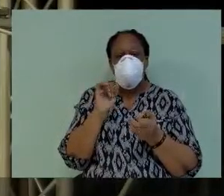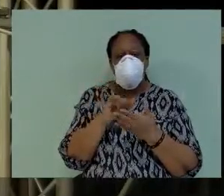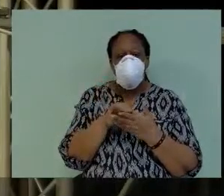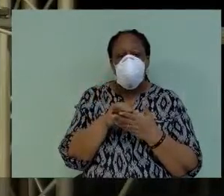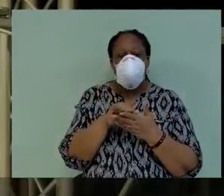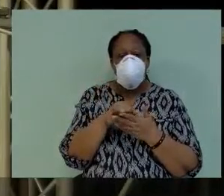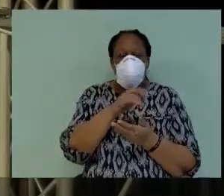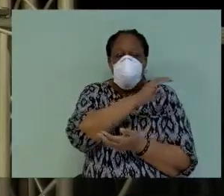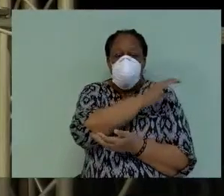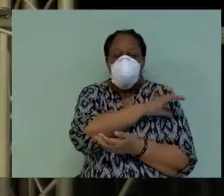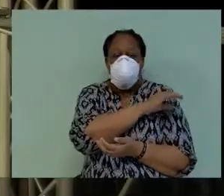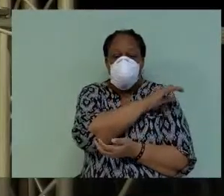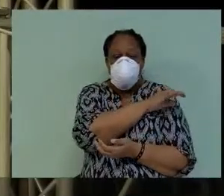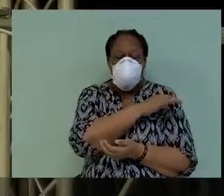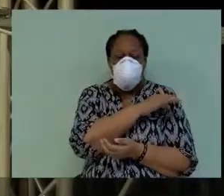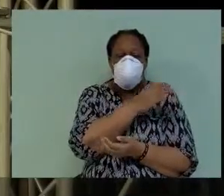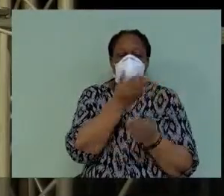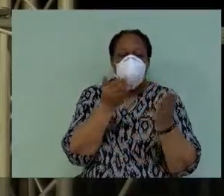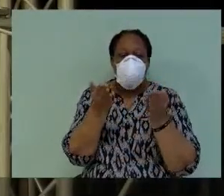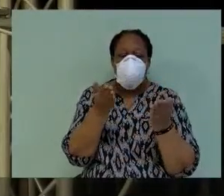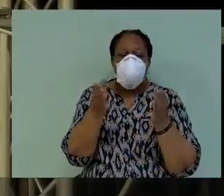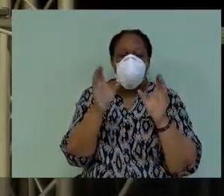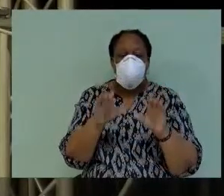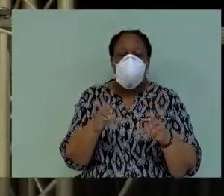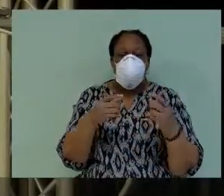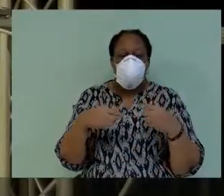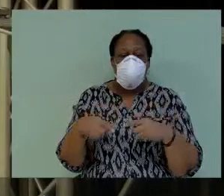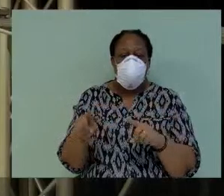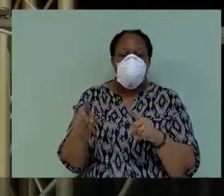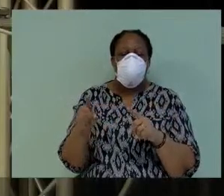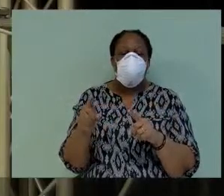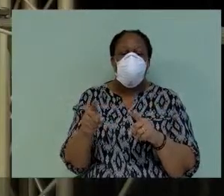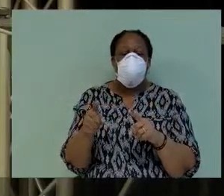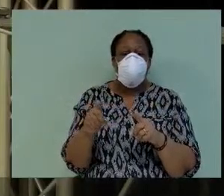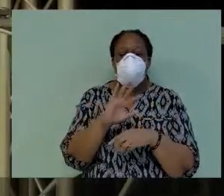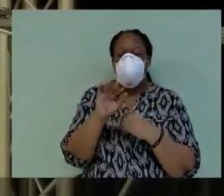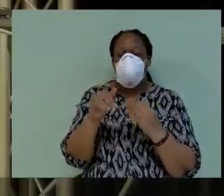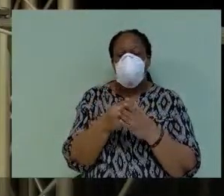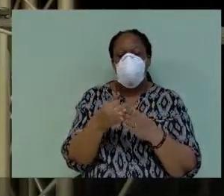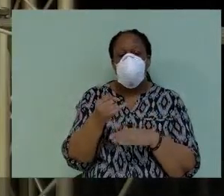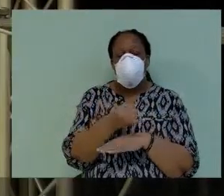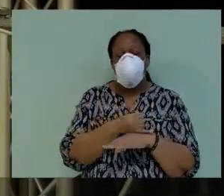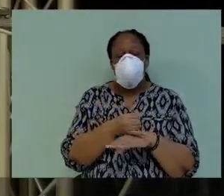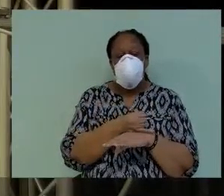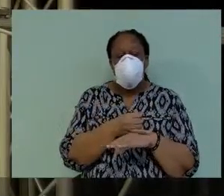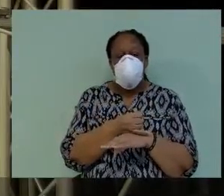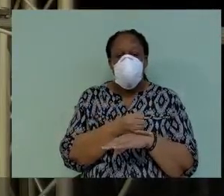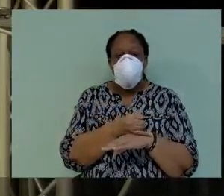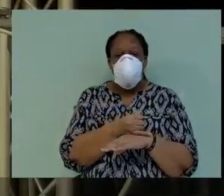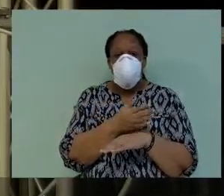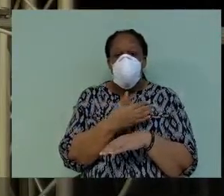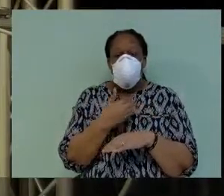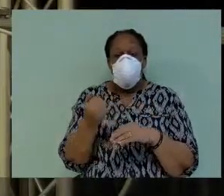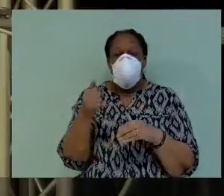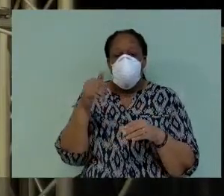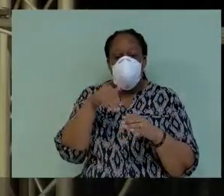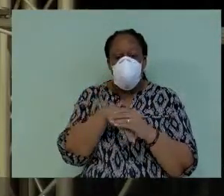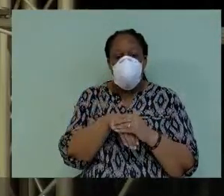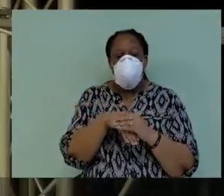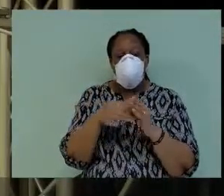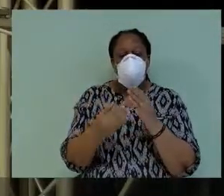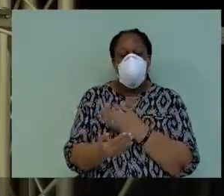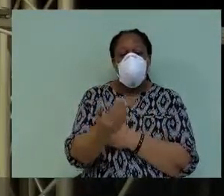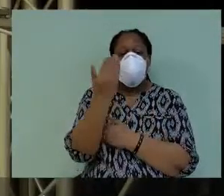are available at all health centers throughout the island. These services are provided during the morning